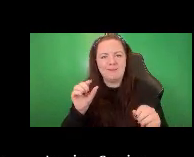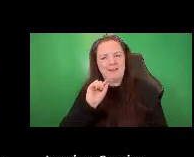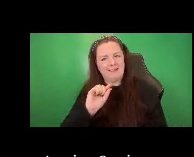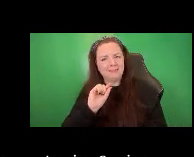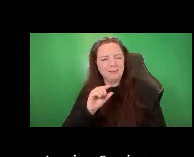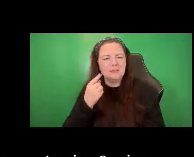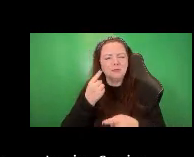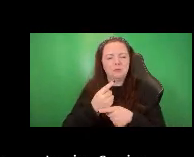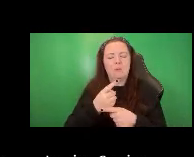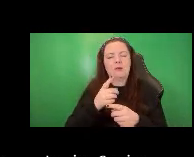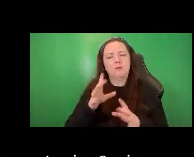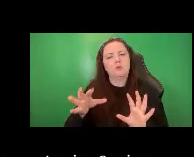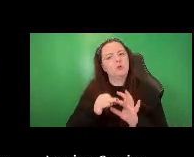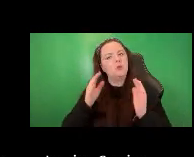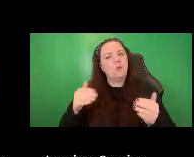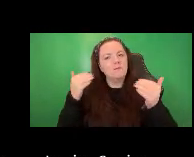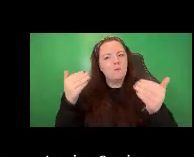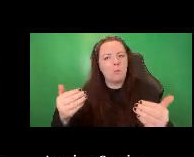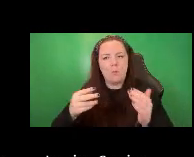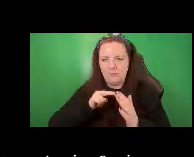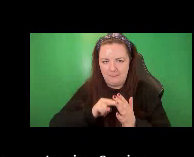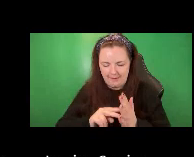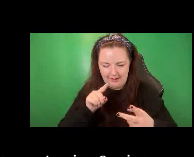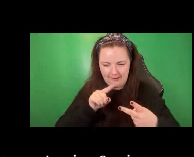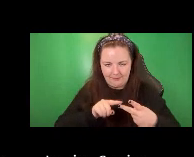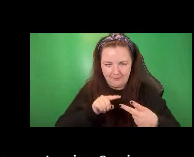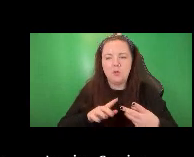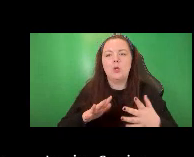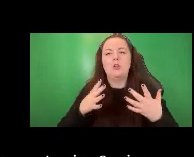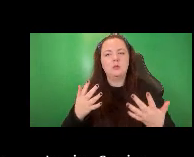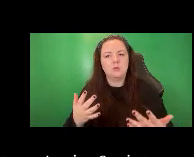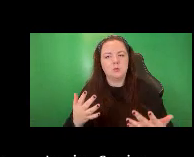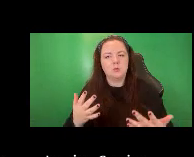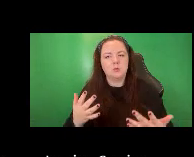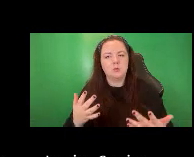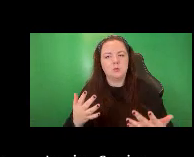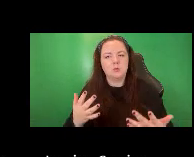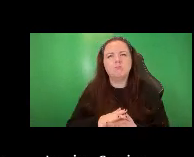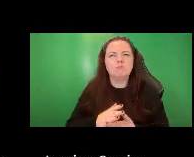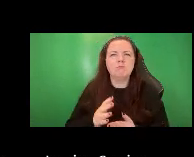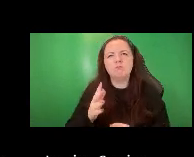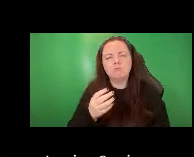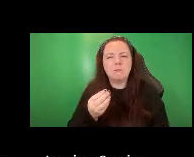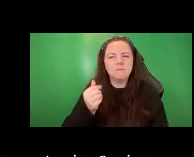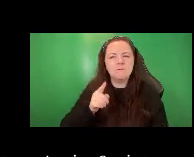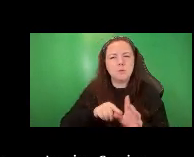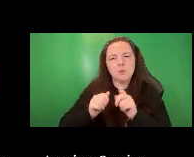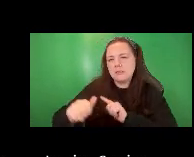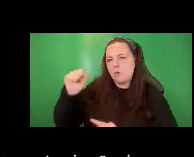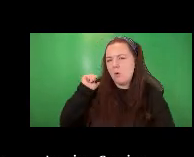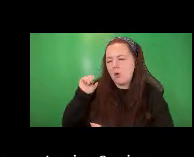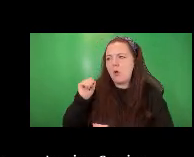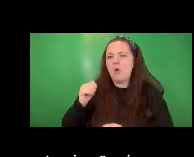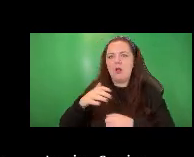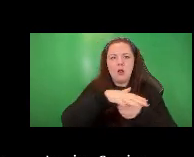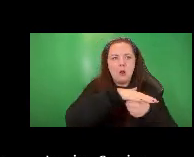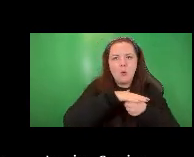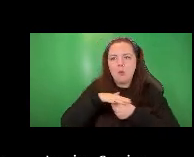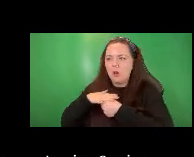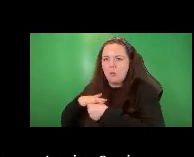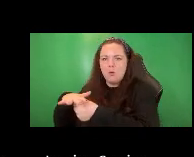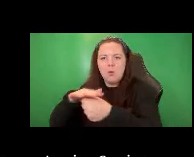So a couple of years ago now, the local NHSs were asked to create a 5-year